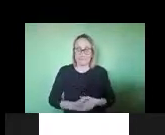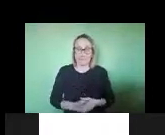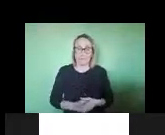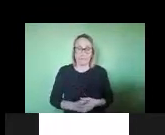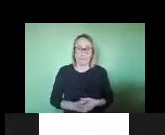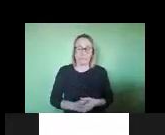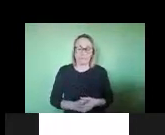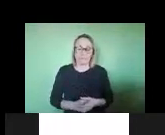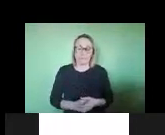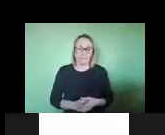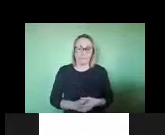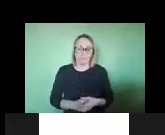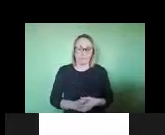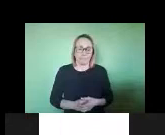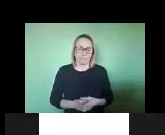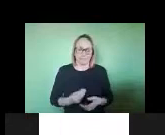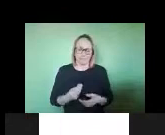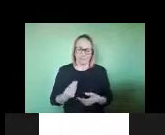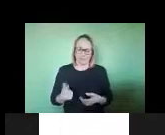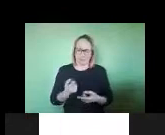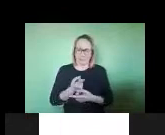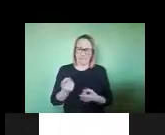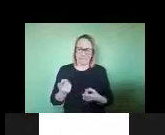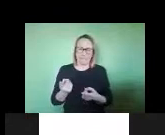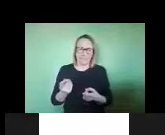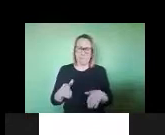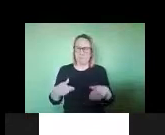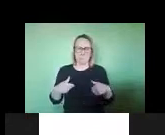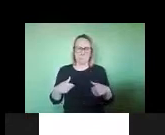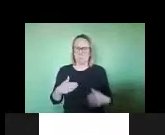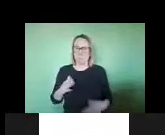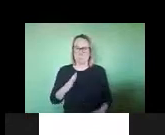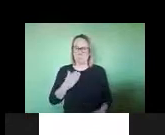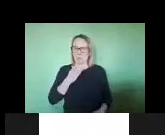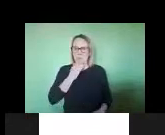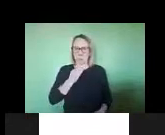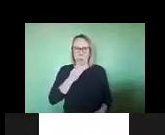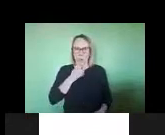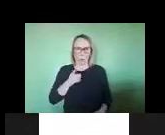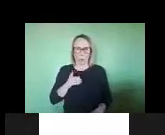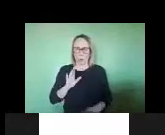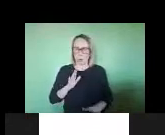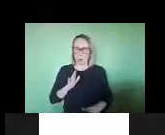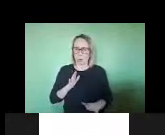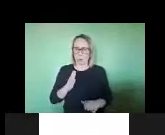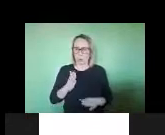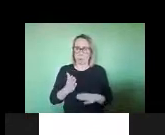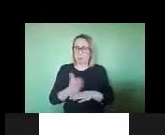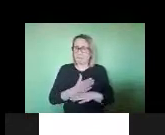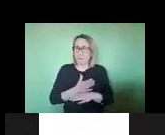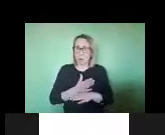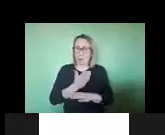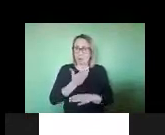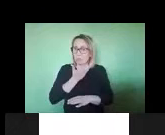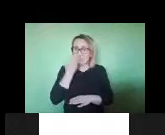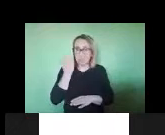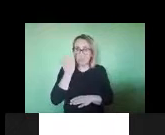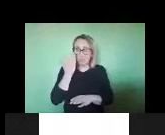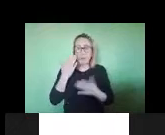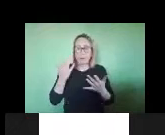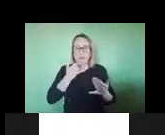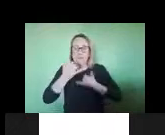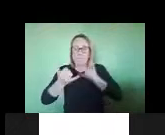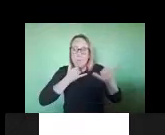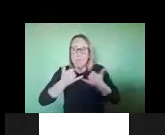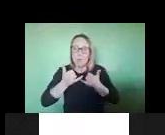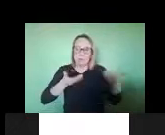was. Some of the members who didn't use it and maybe didn't even make a phone call beforehand started making a phone call